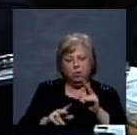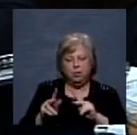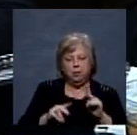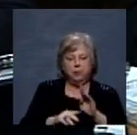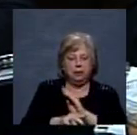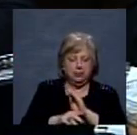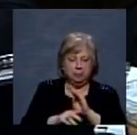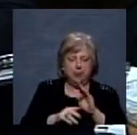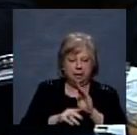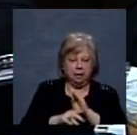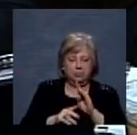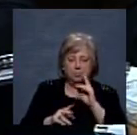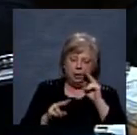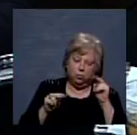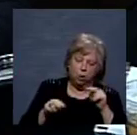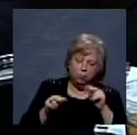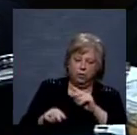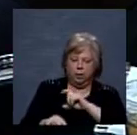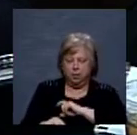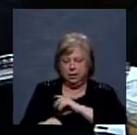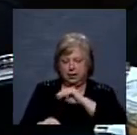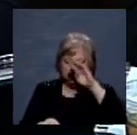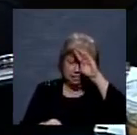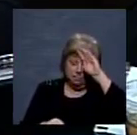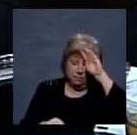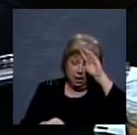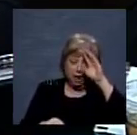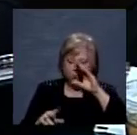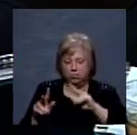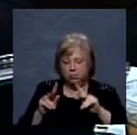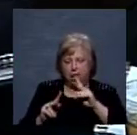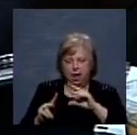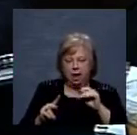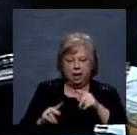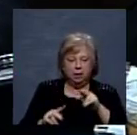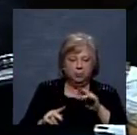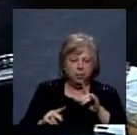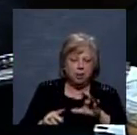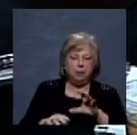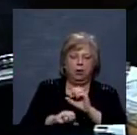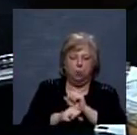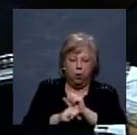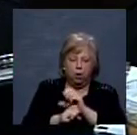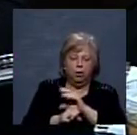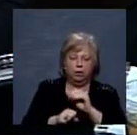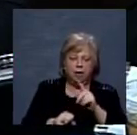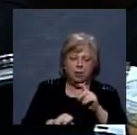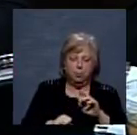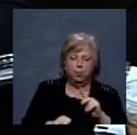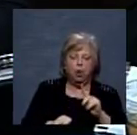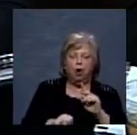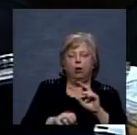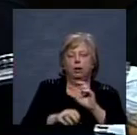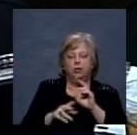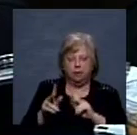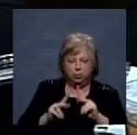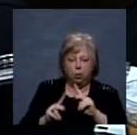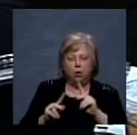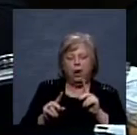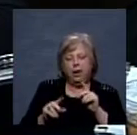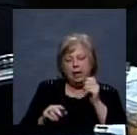watch all over our police and fire and our public works and parks employees as they do the day-to-day work for the city